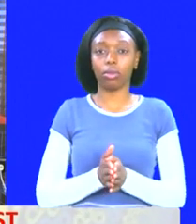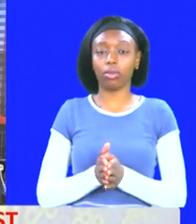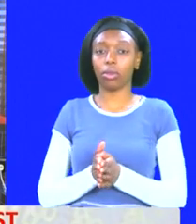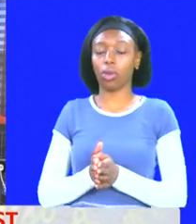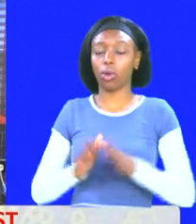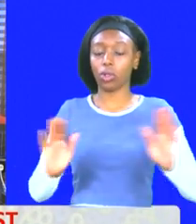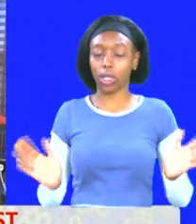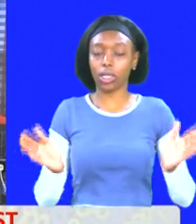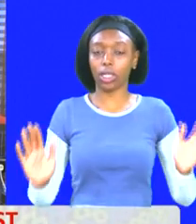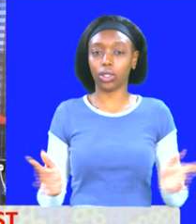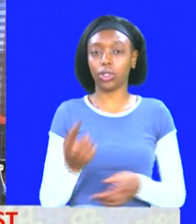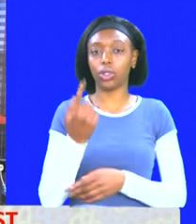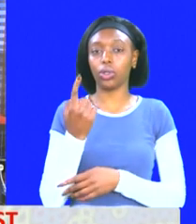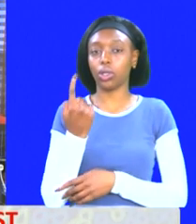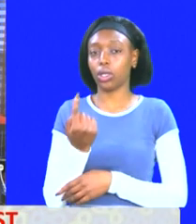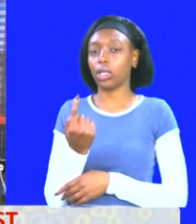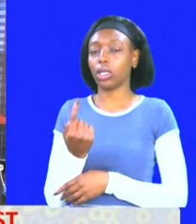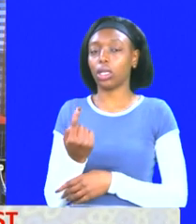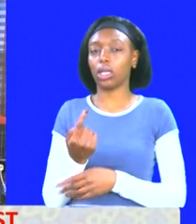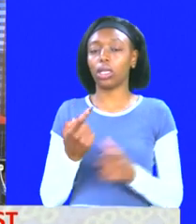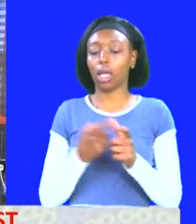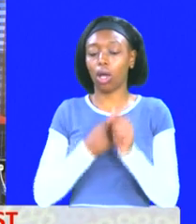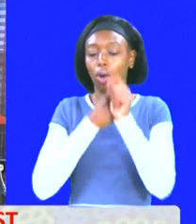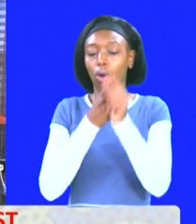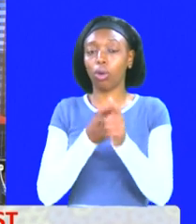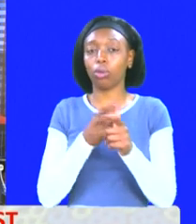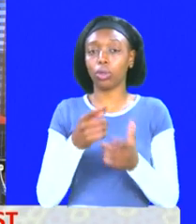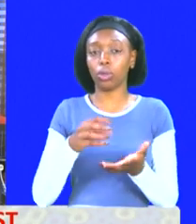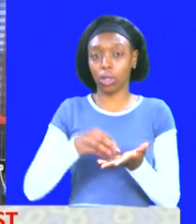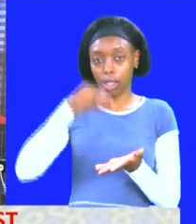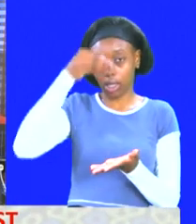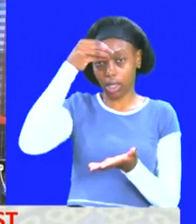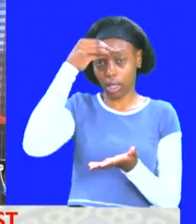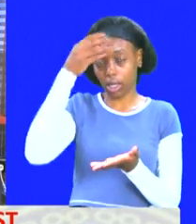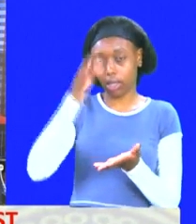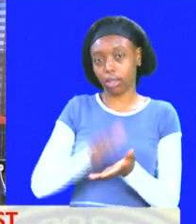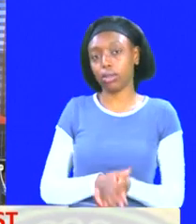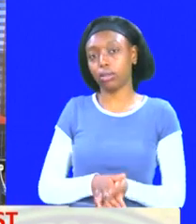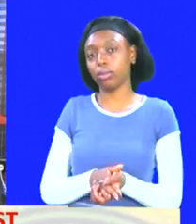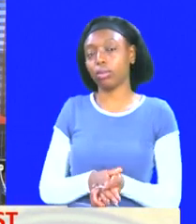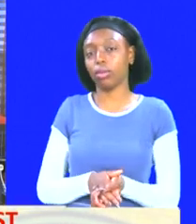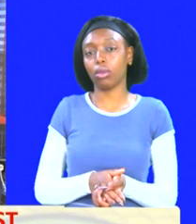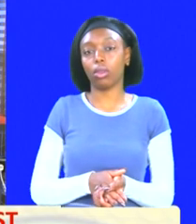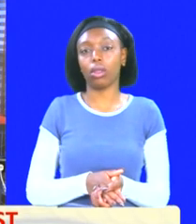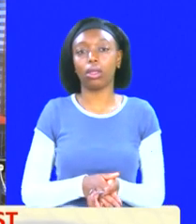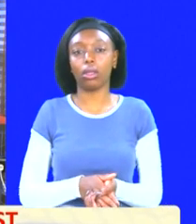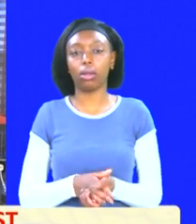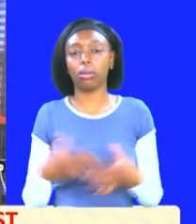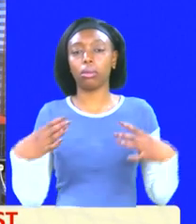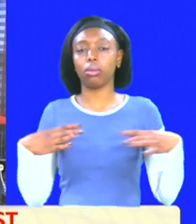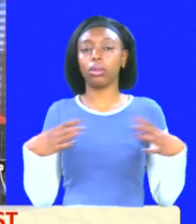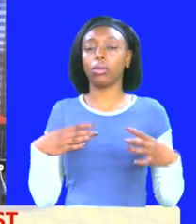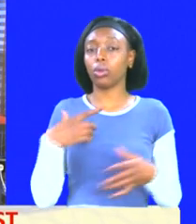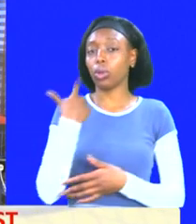and we hope you are going to be learning from what we are teaching them to you. I'm an DJ. Kabisa. And for those of you who don't know, yani leo nimecheza